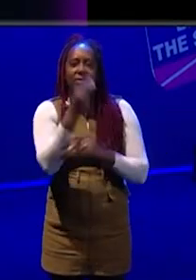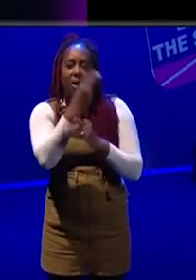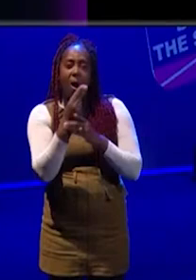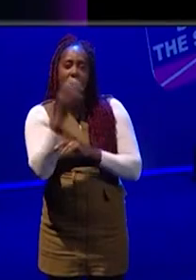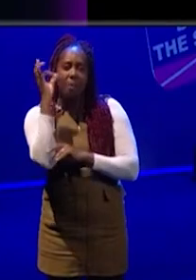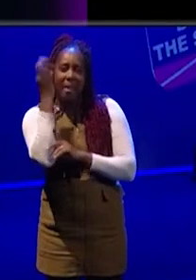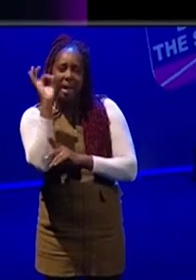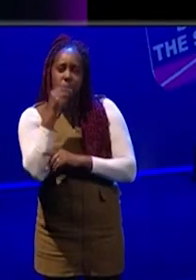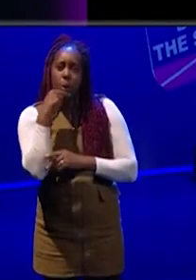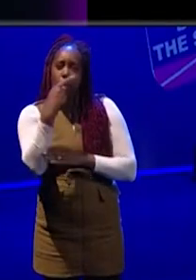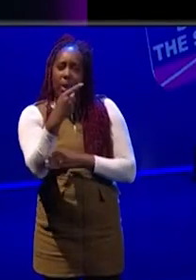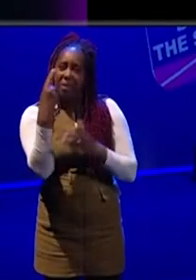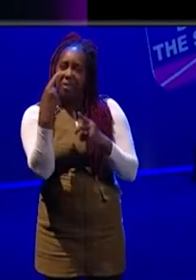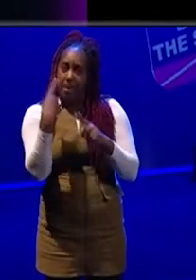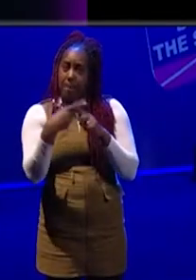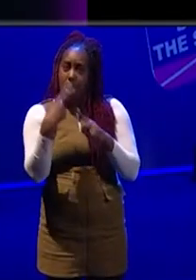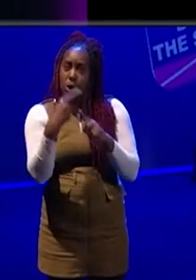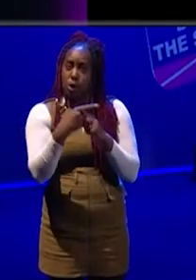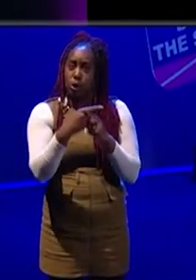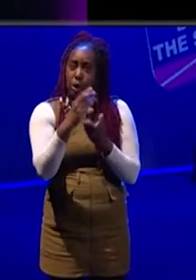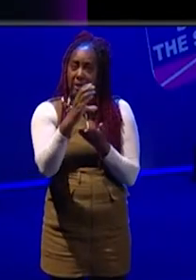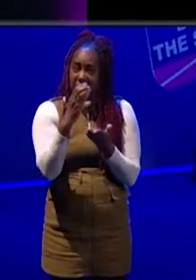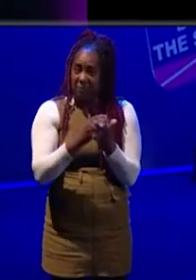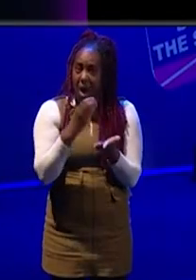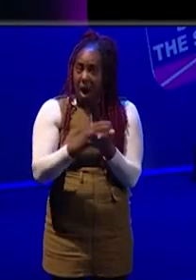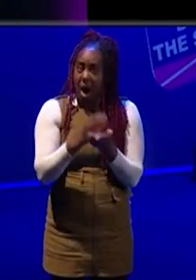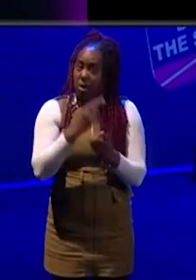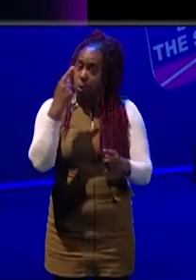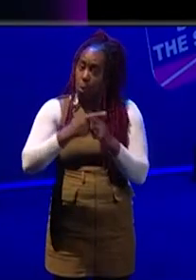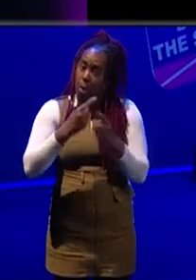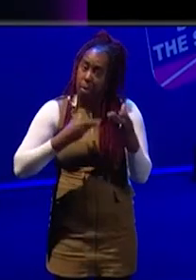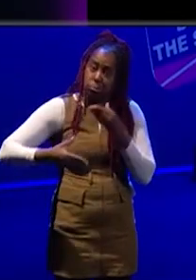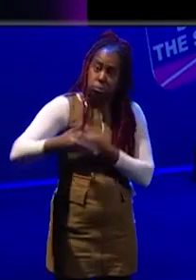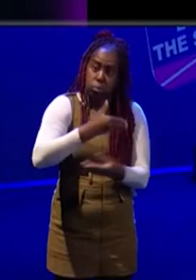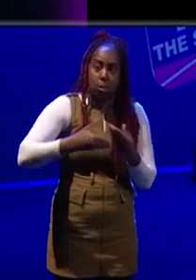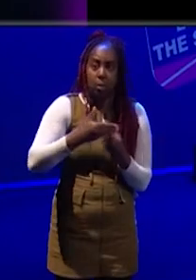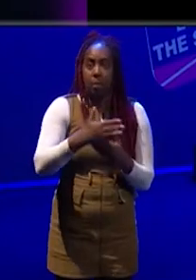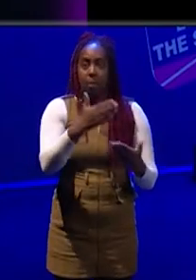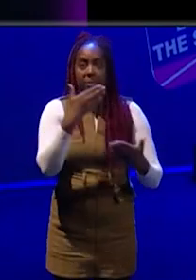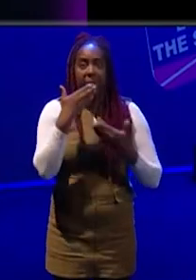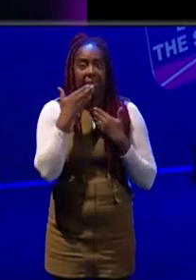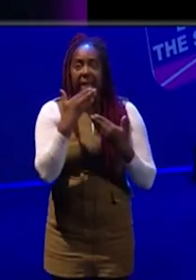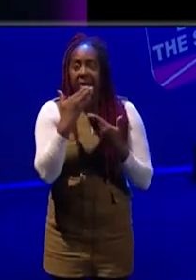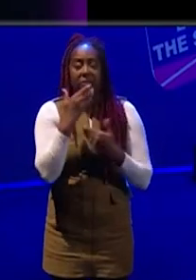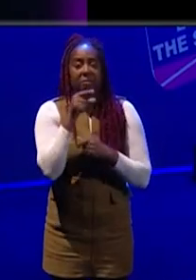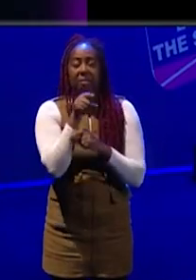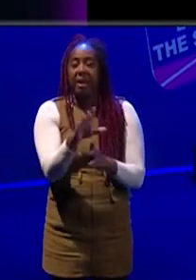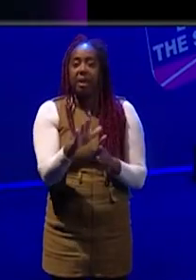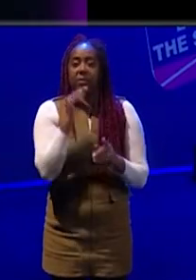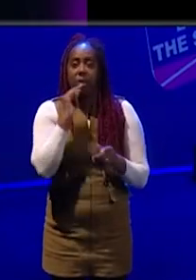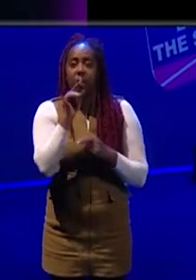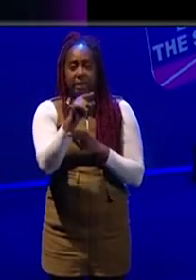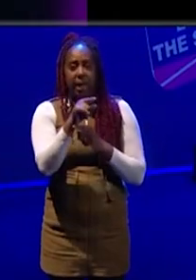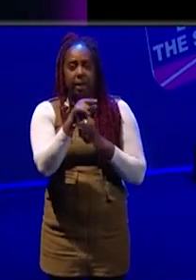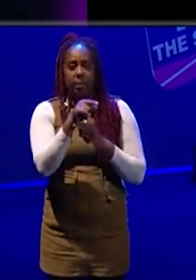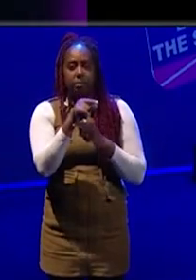really, those kind of emergency funds they gave last year, the quick turnaround was very good. It enabled the company I co-founded with Jennifer Lynn Moongate to do an online digital